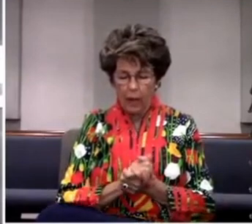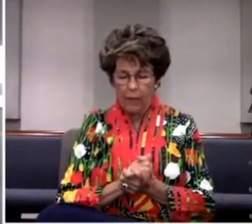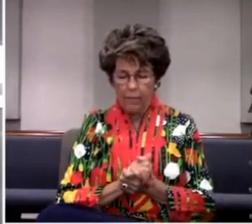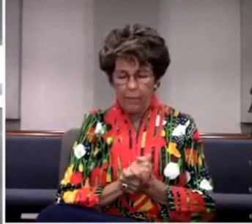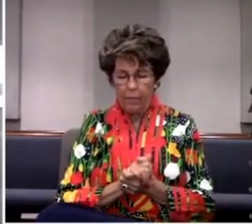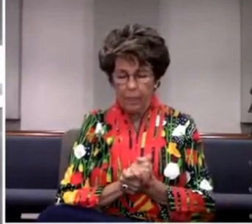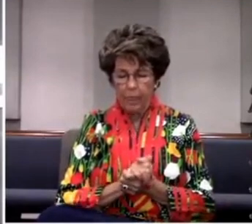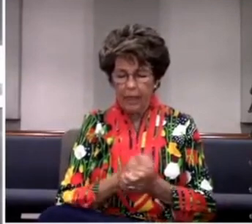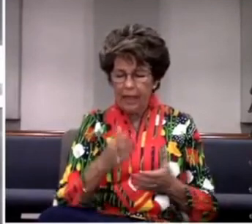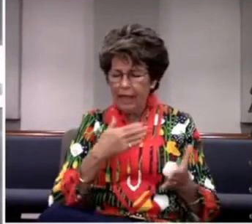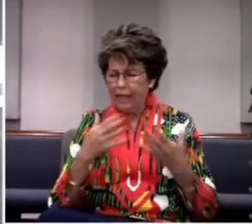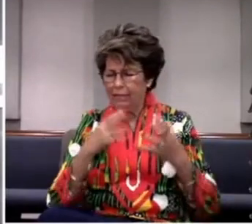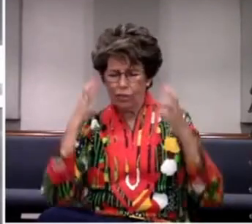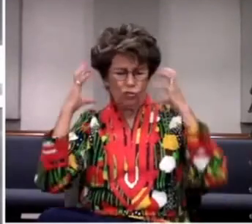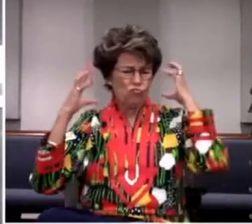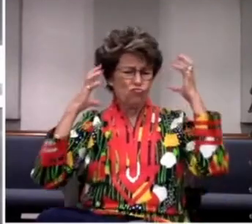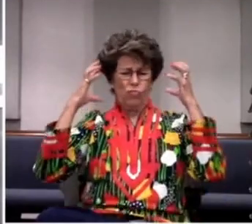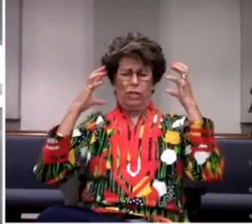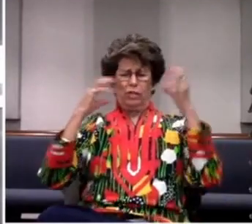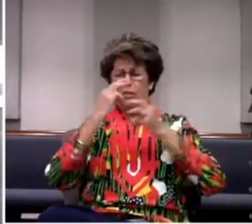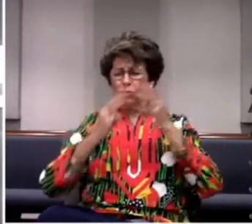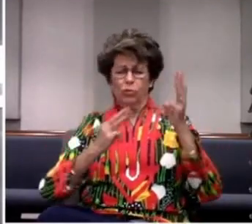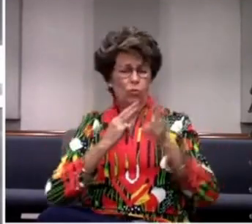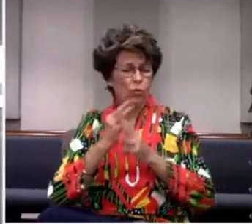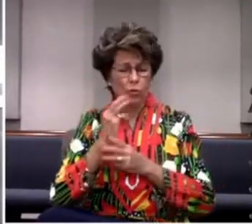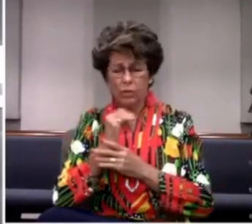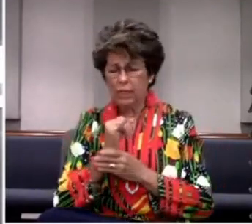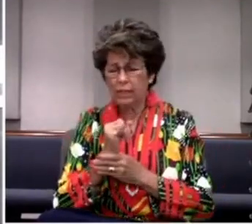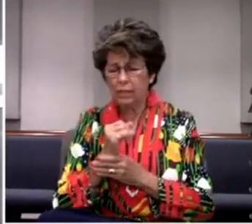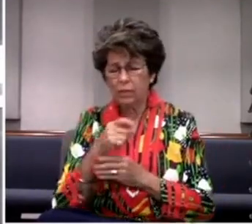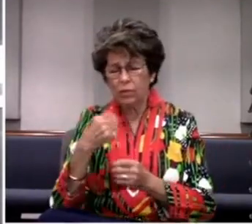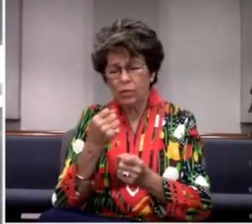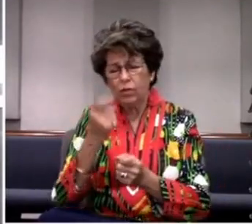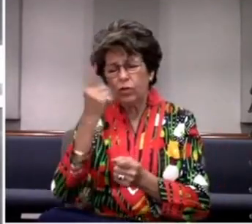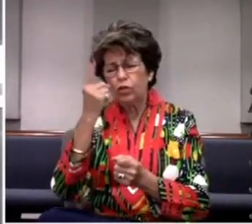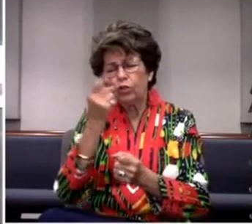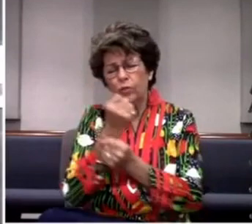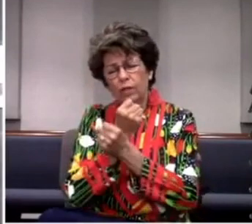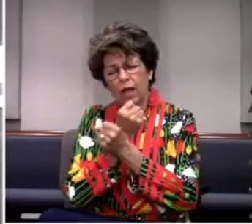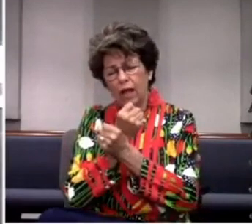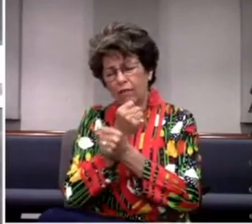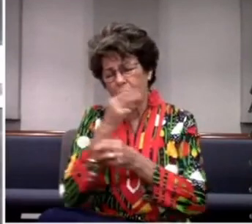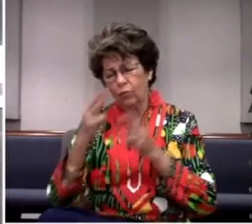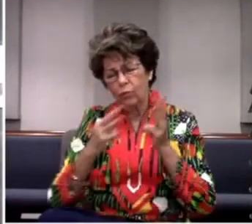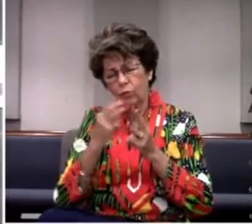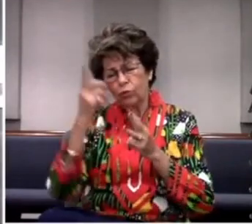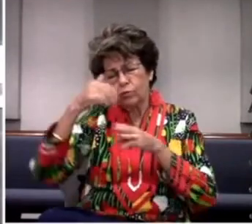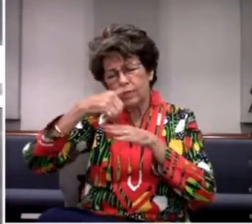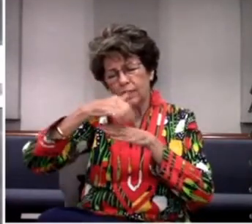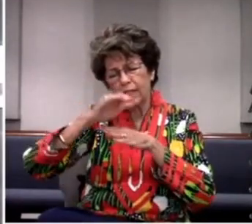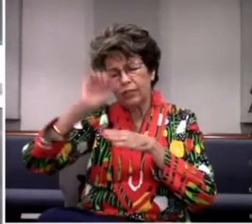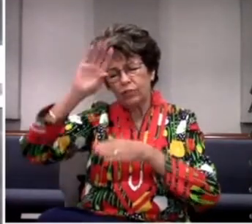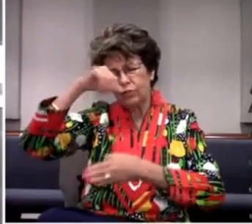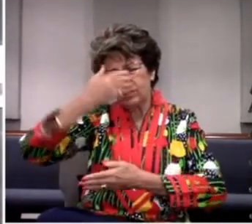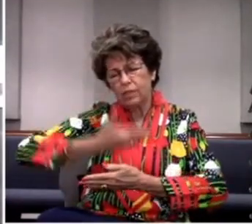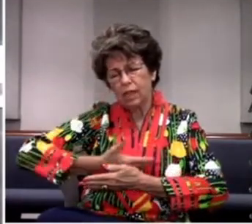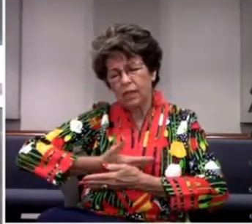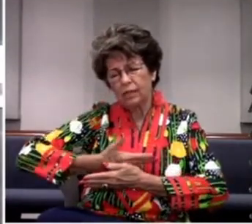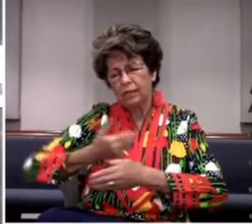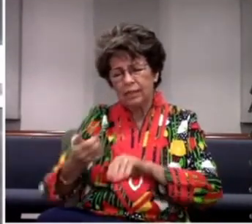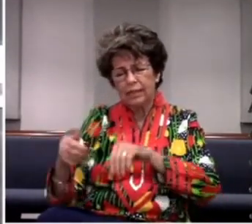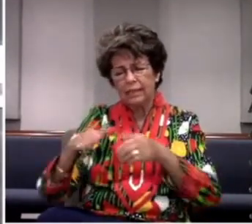even as messed up as the world is, you love the world. You sent your son to die for our sin, there for